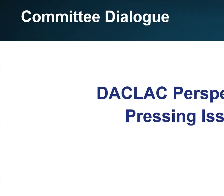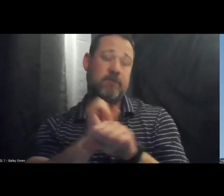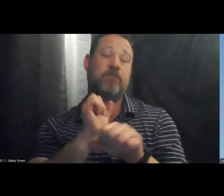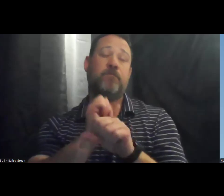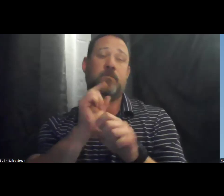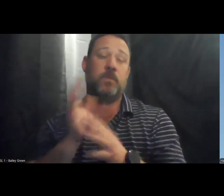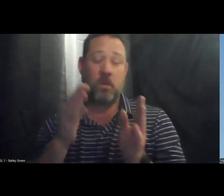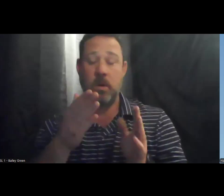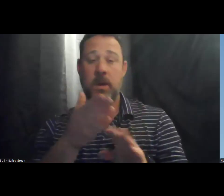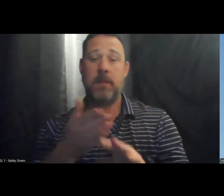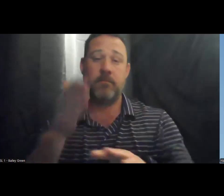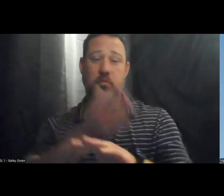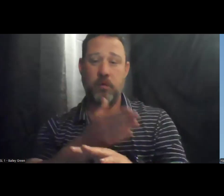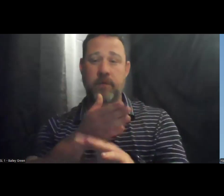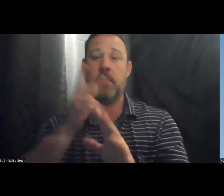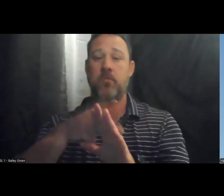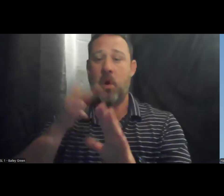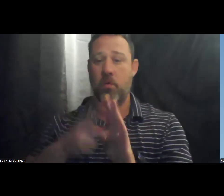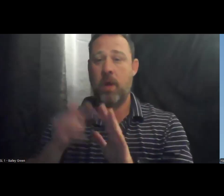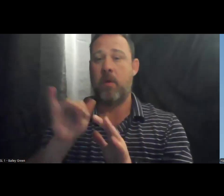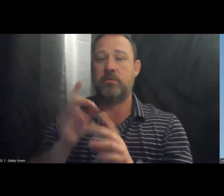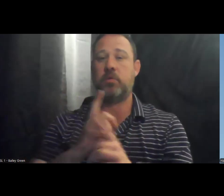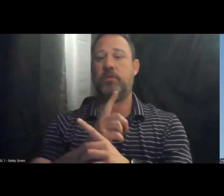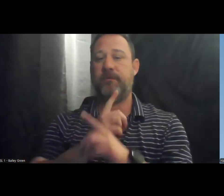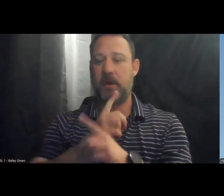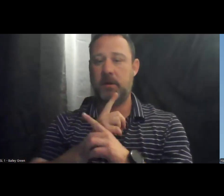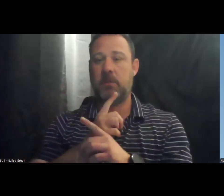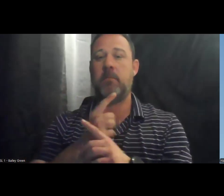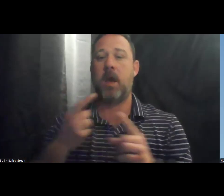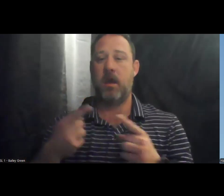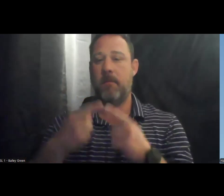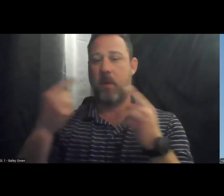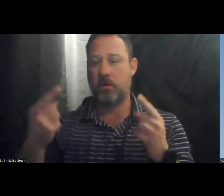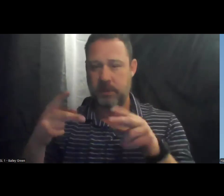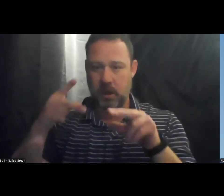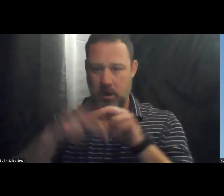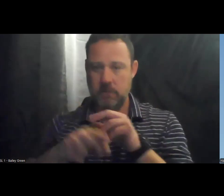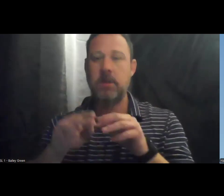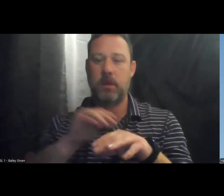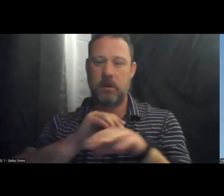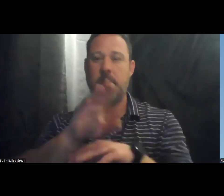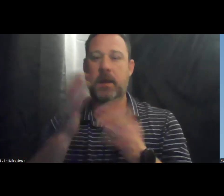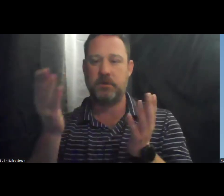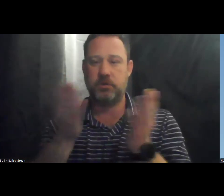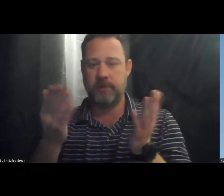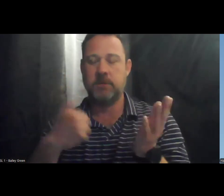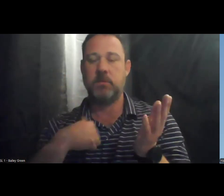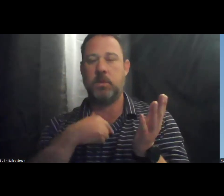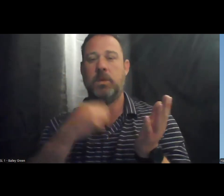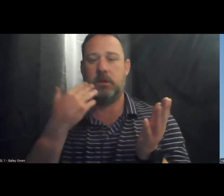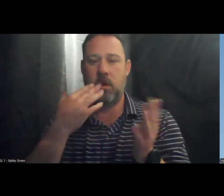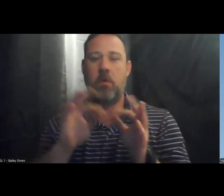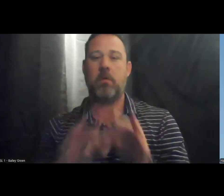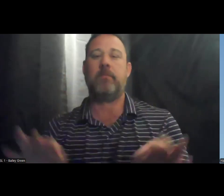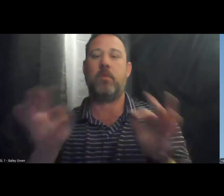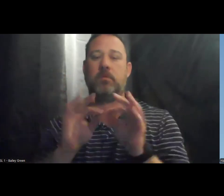to improving our programs, but to defending them by opposing all cuts that will impact the services that we know are integral to